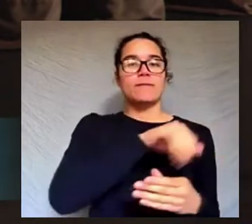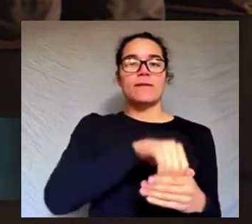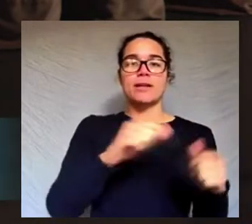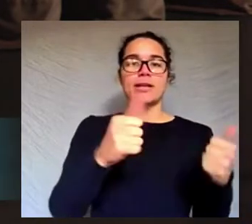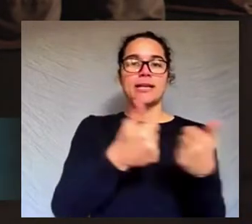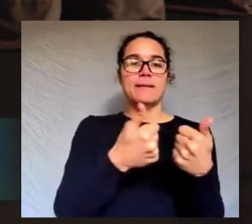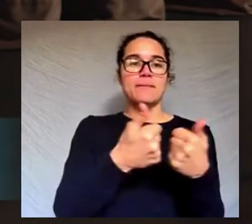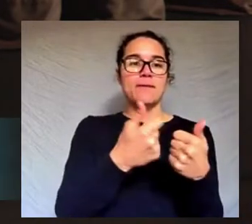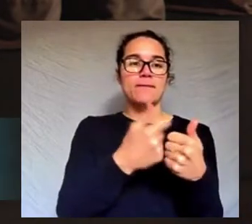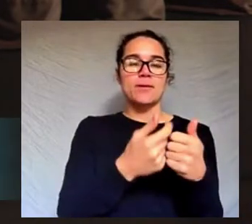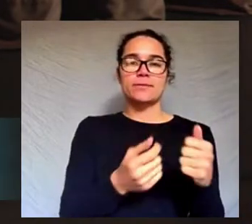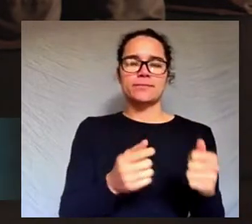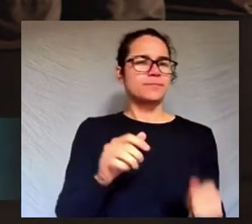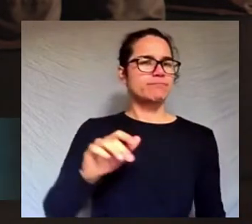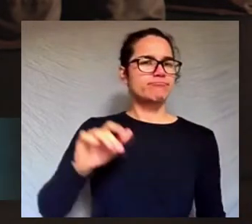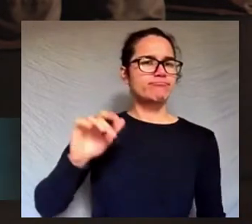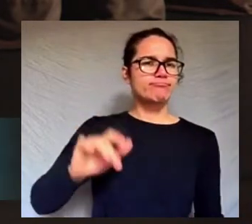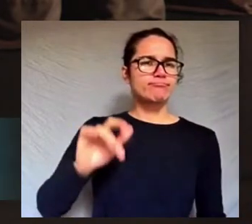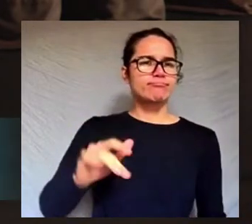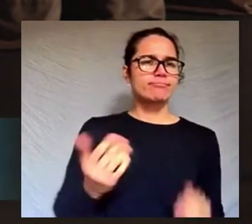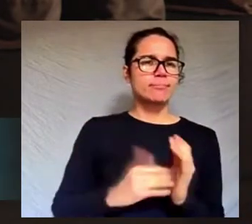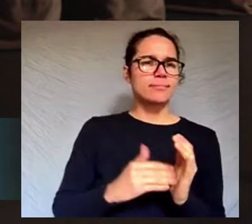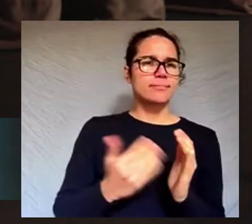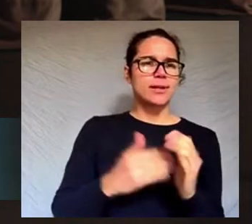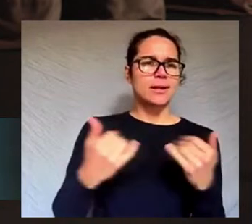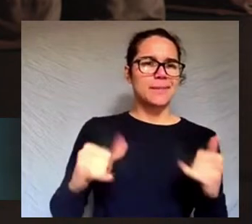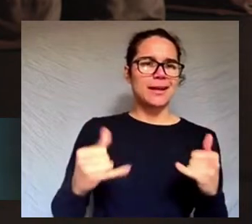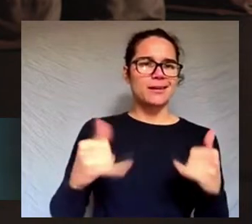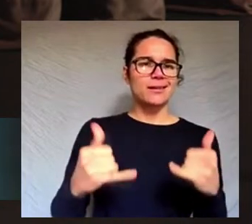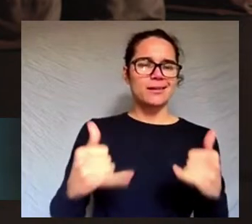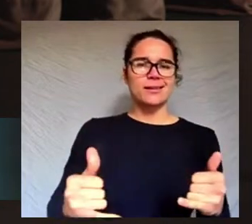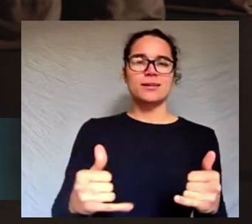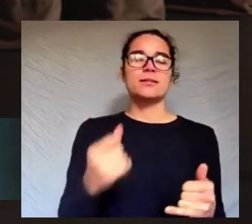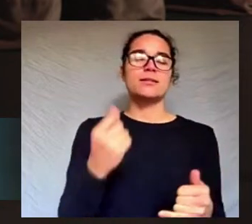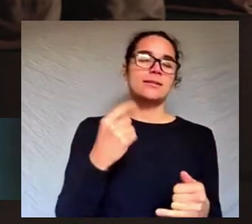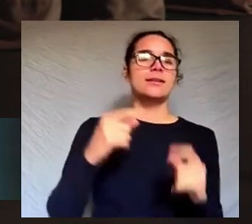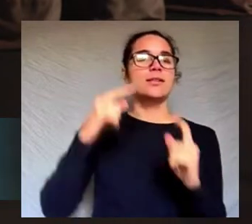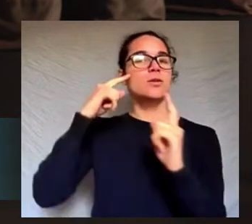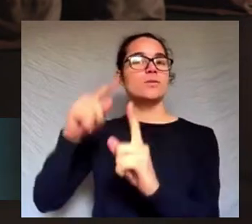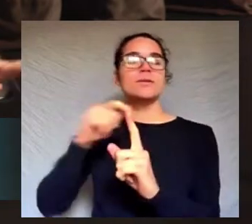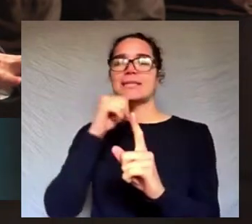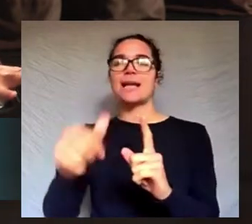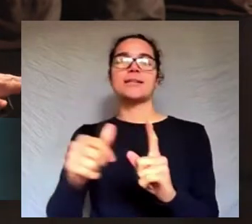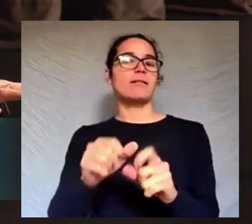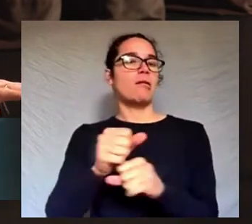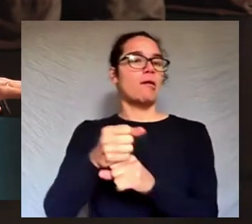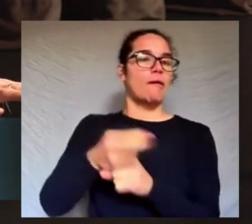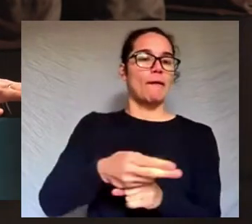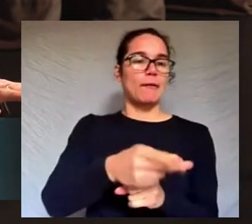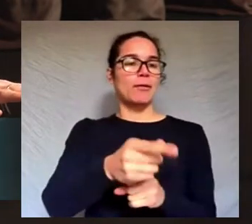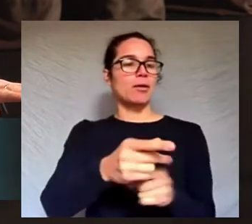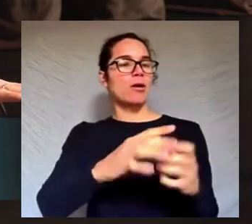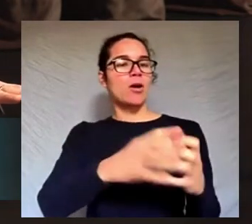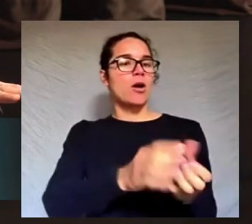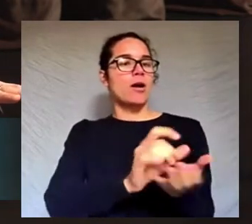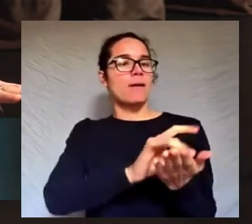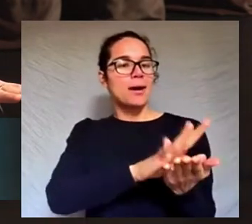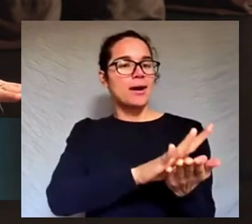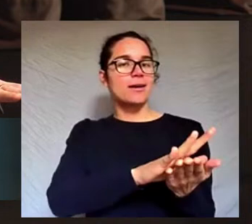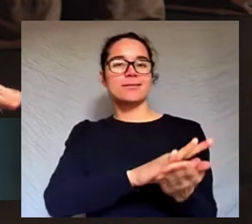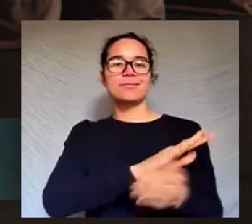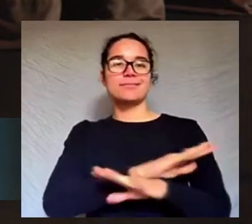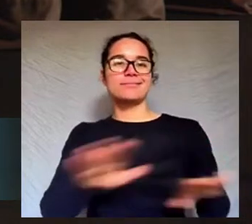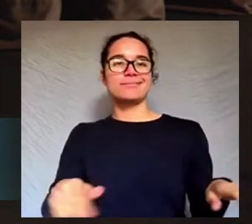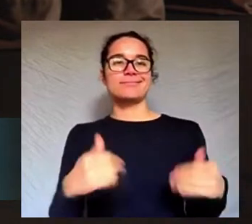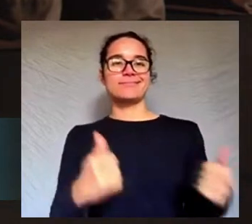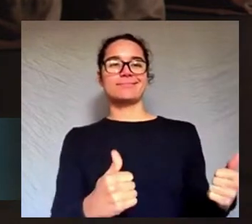play, that the object here is not to make a minority lose so that you can get rid of them and get them, off the face of the earth and out of